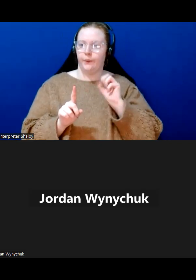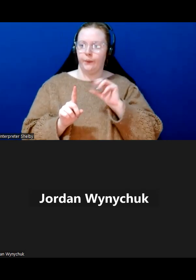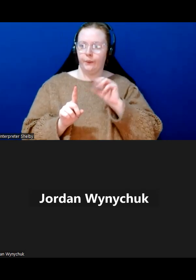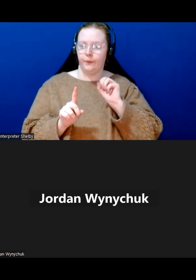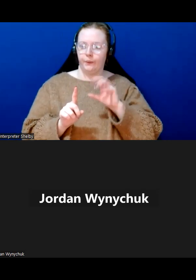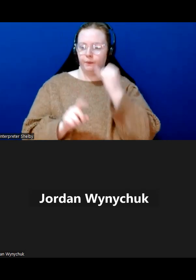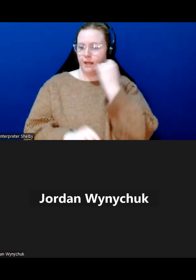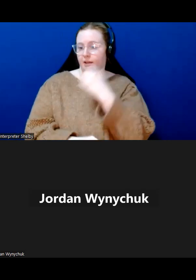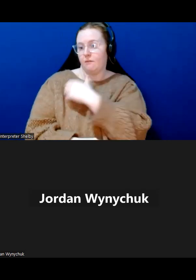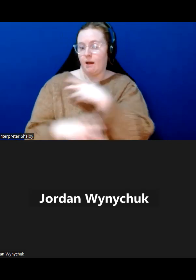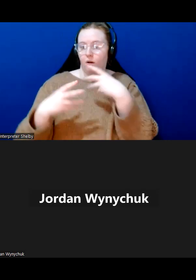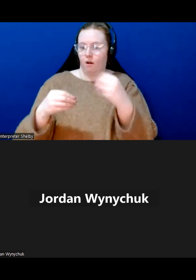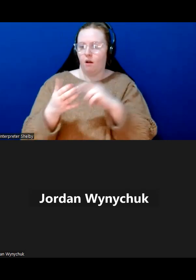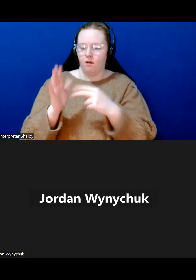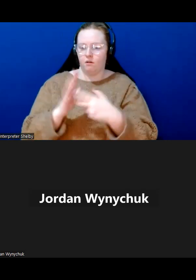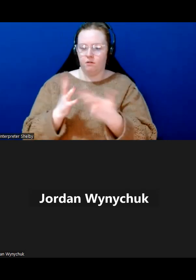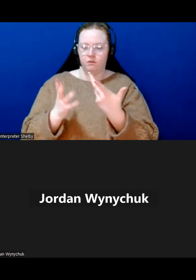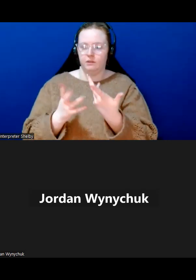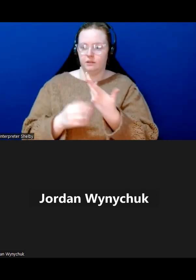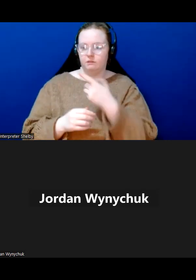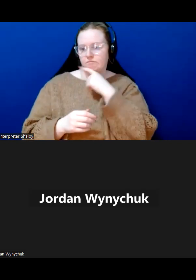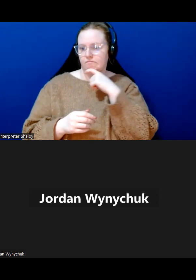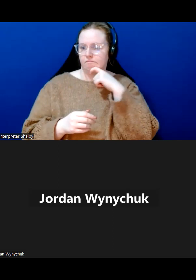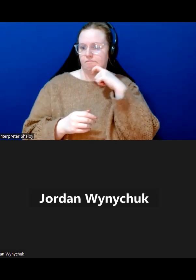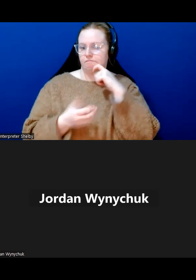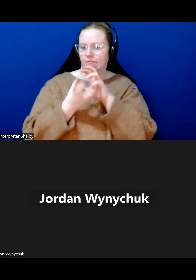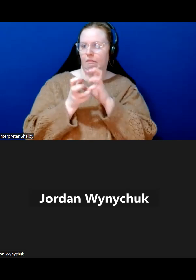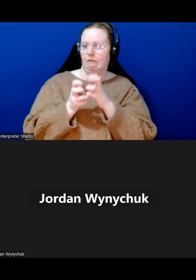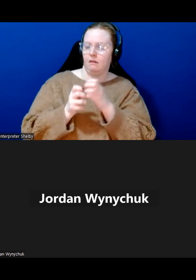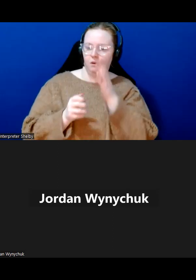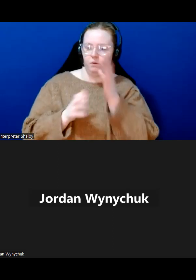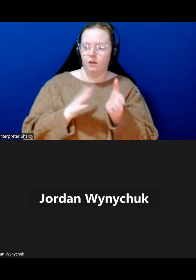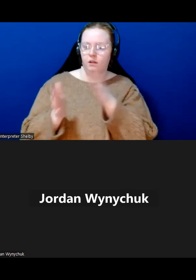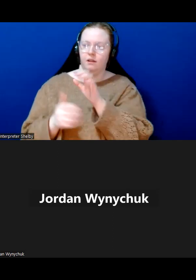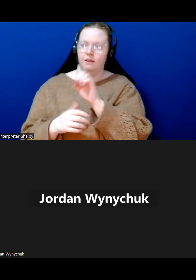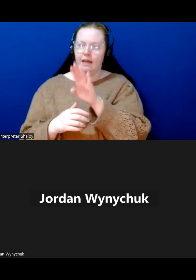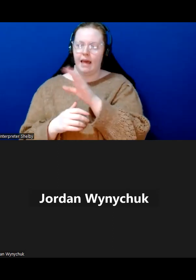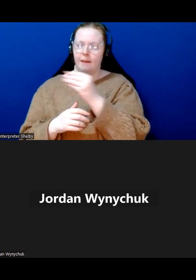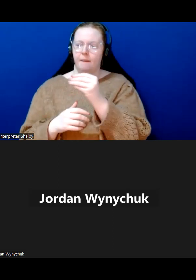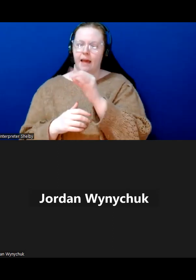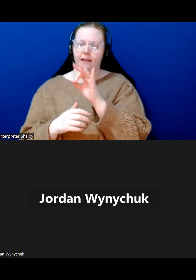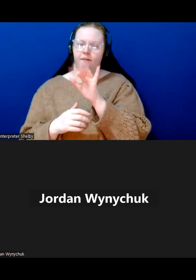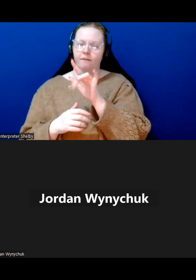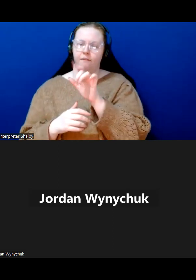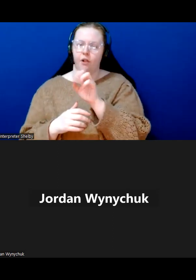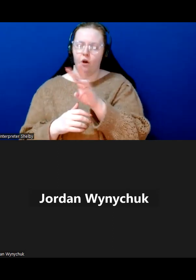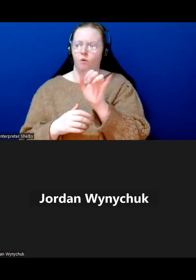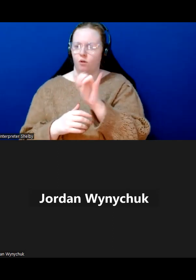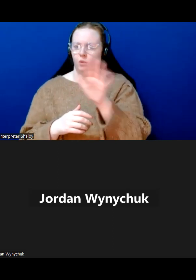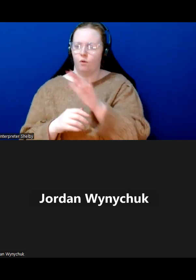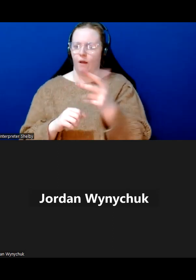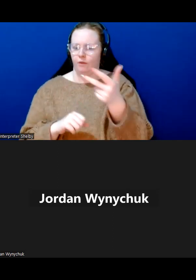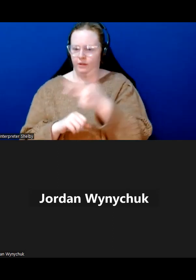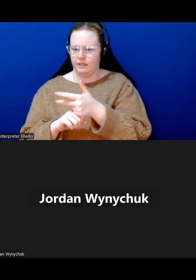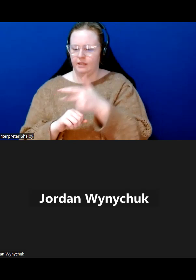water. Ebb and flow would be probably around the 3-day mark as well, because what that one does is it fills up the